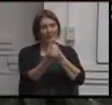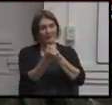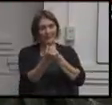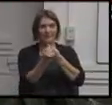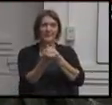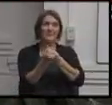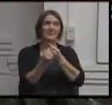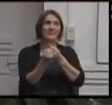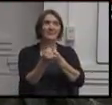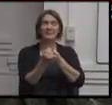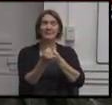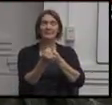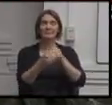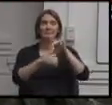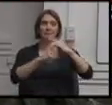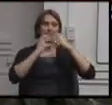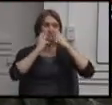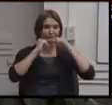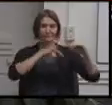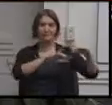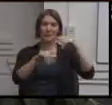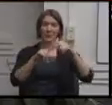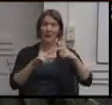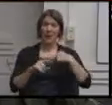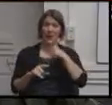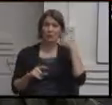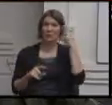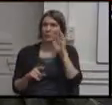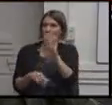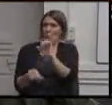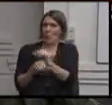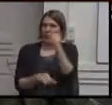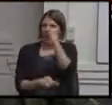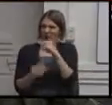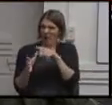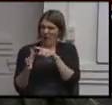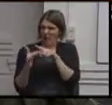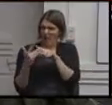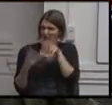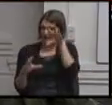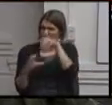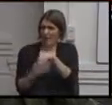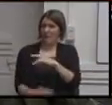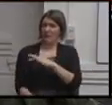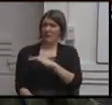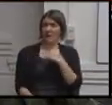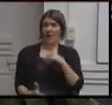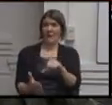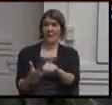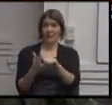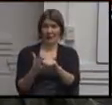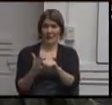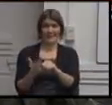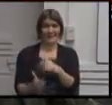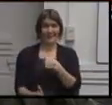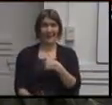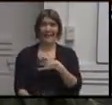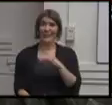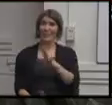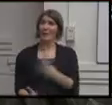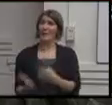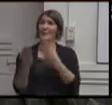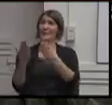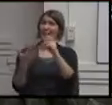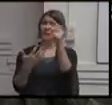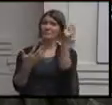the climate protection and all of that, but I didn't realize the extent of the work that you do, and so I'm just very impressed, and I really like this